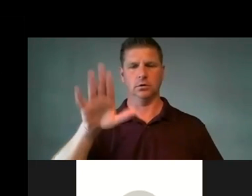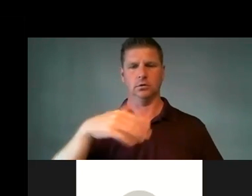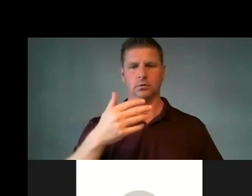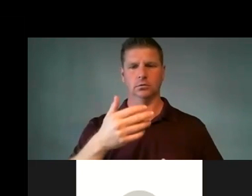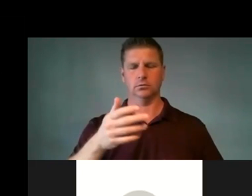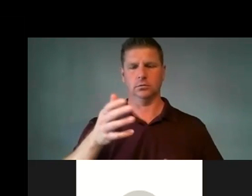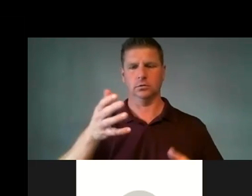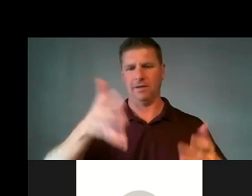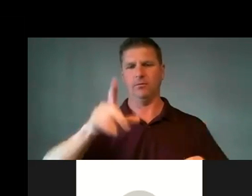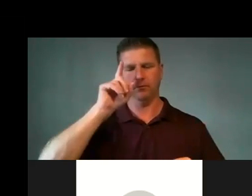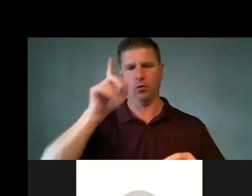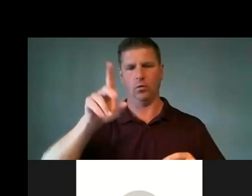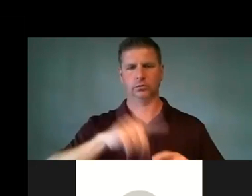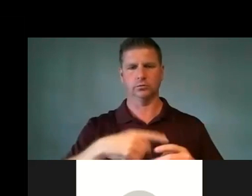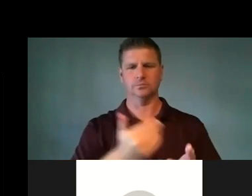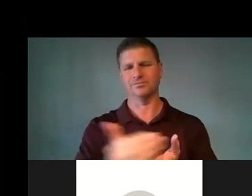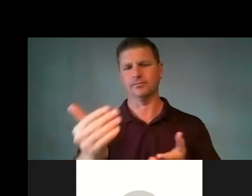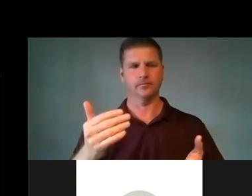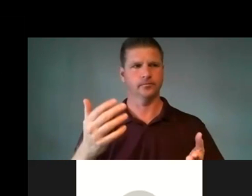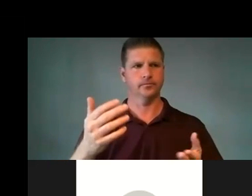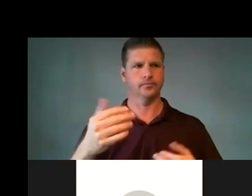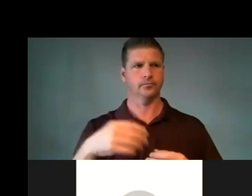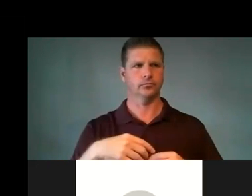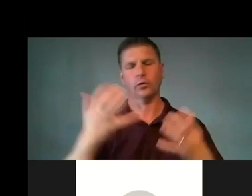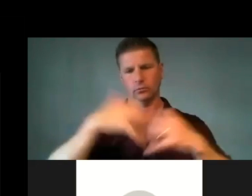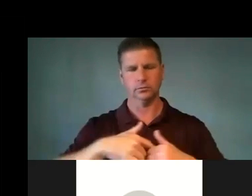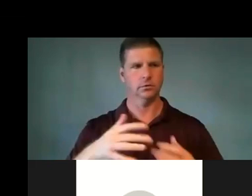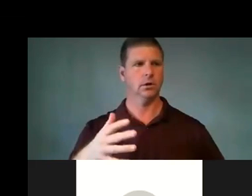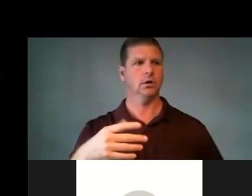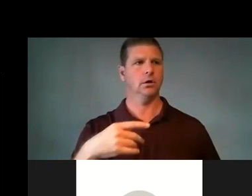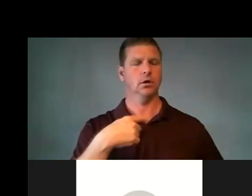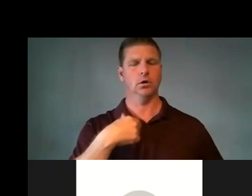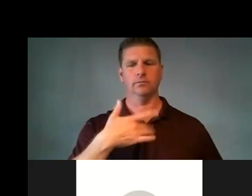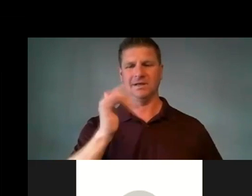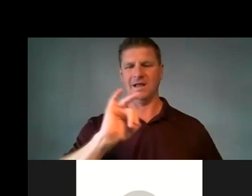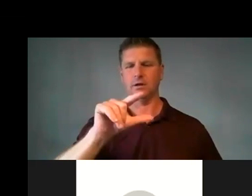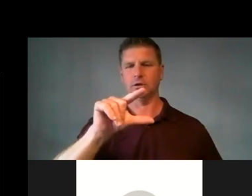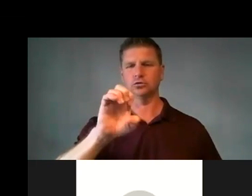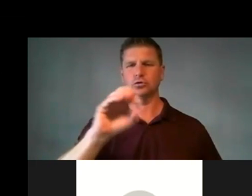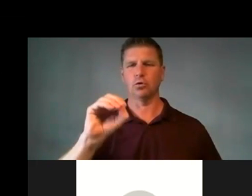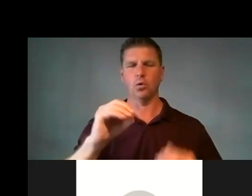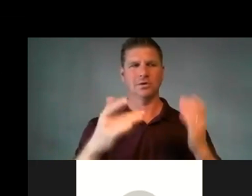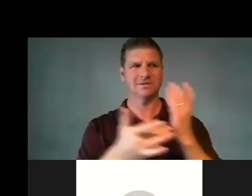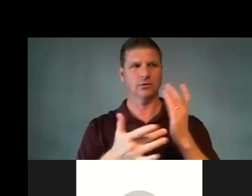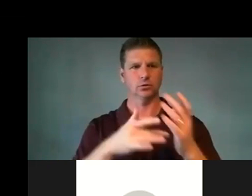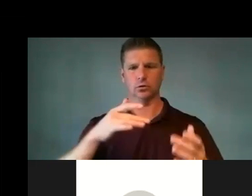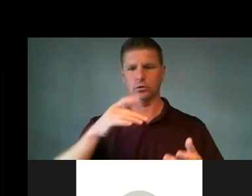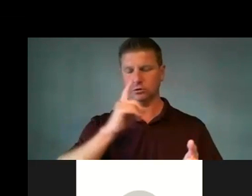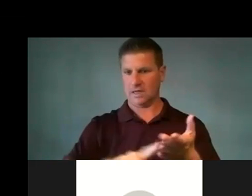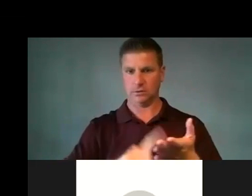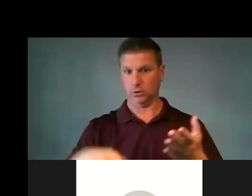left to fall down. And that's one of the reasons we feel like the geotechnical studies are going to be important, because we don't know